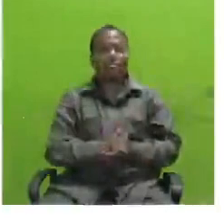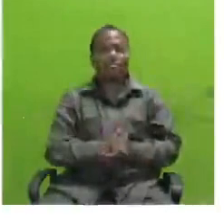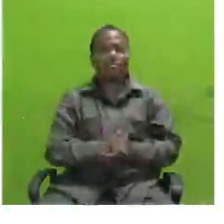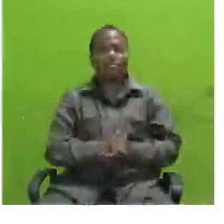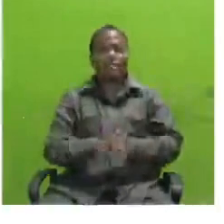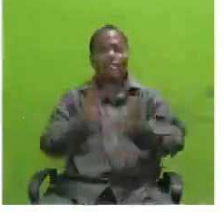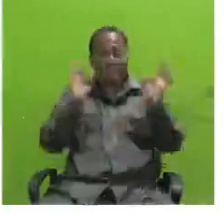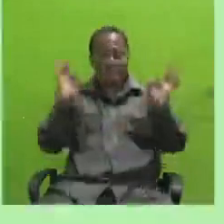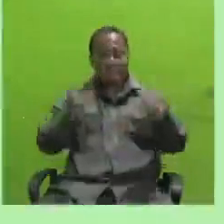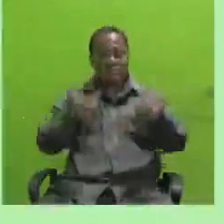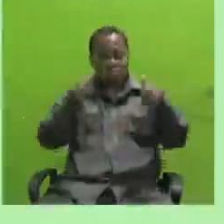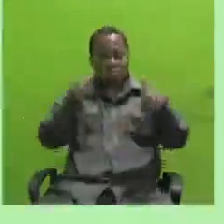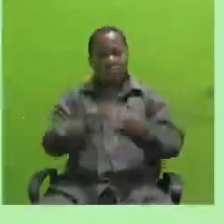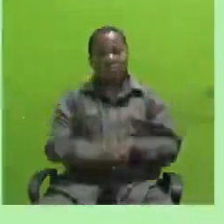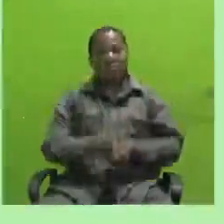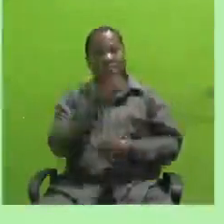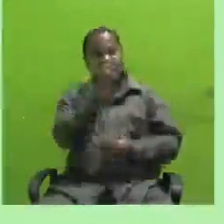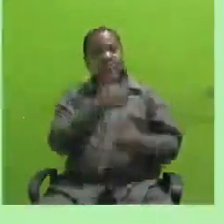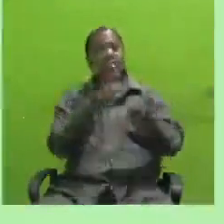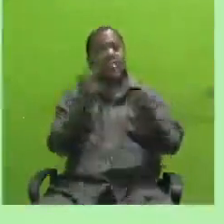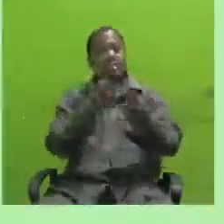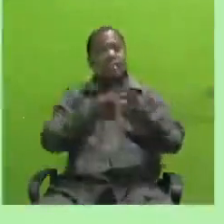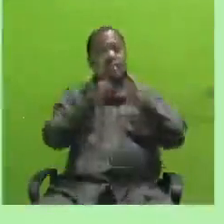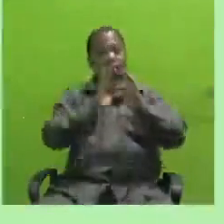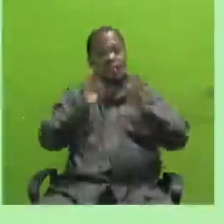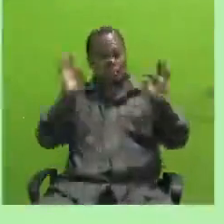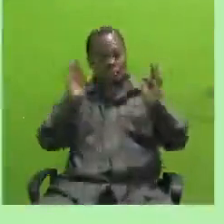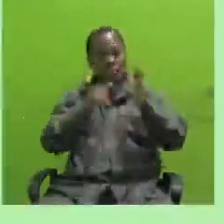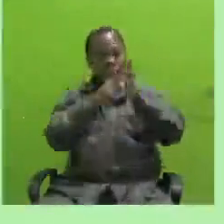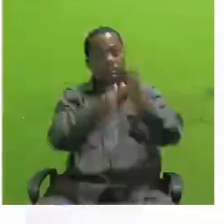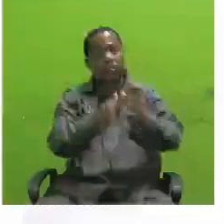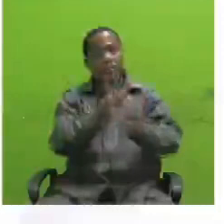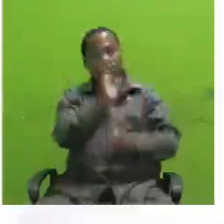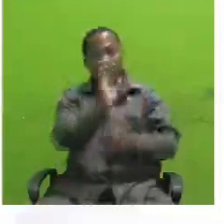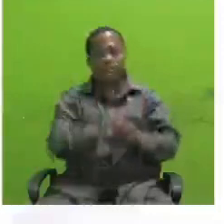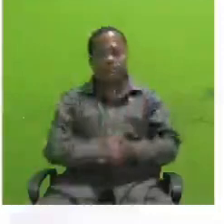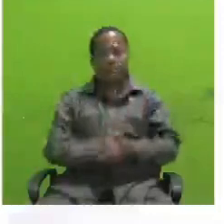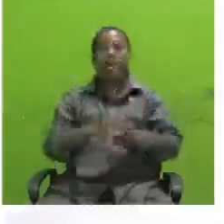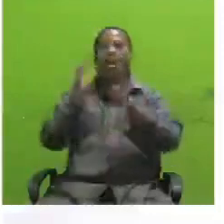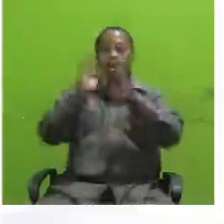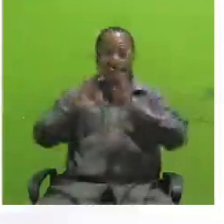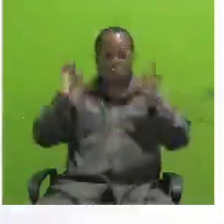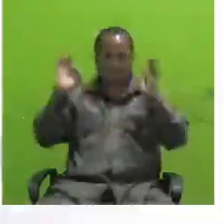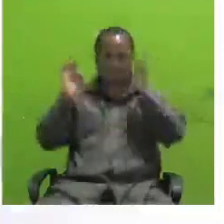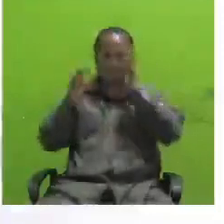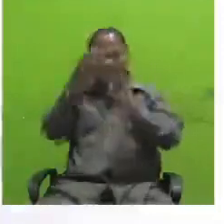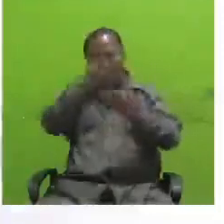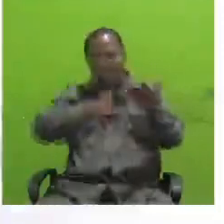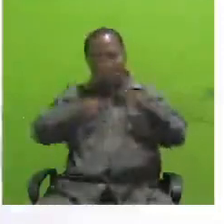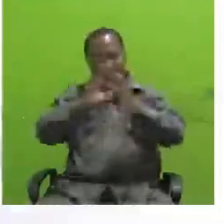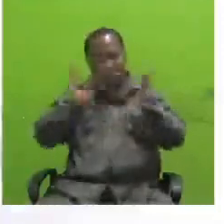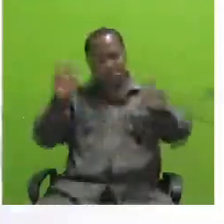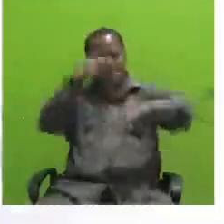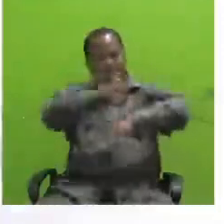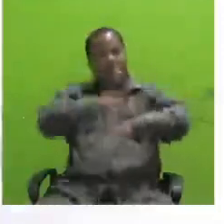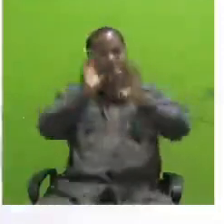Yes, that is good. And that is also good. Hashim, show me your. Very good. Your paper is good and your time